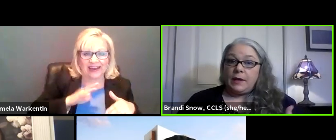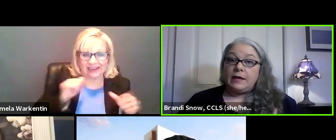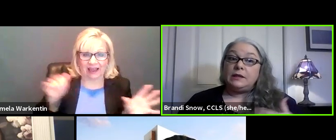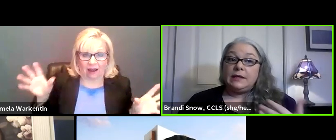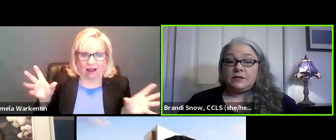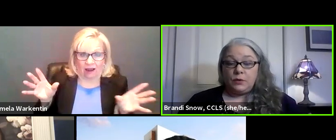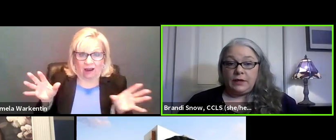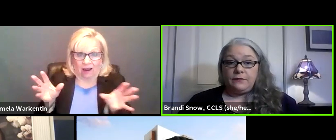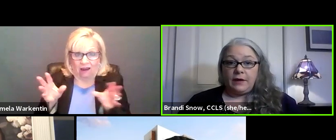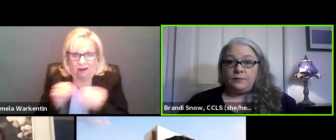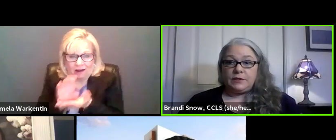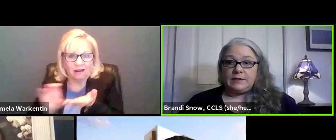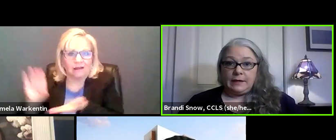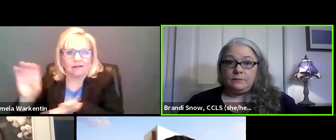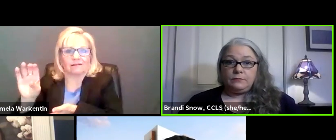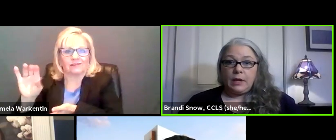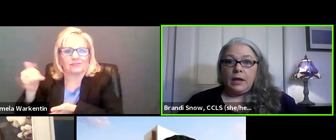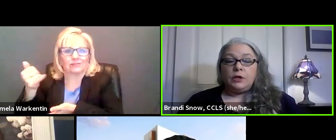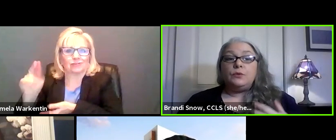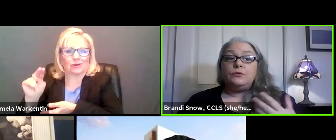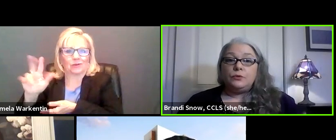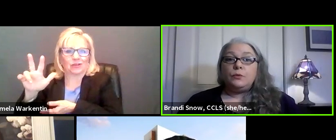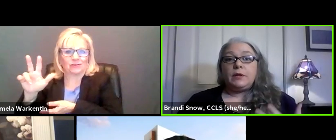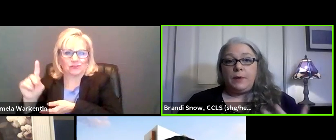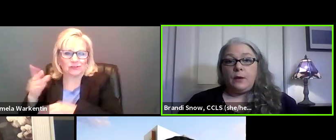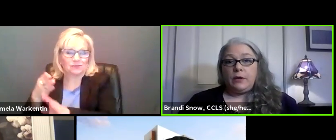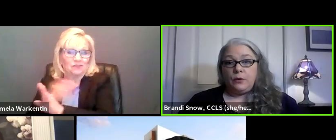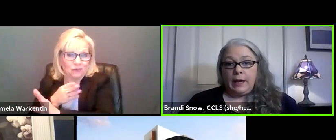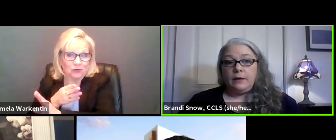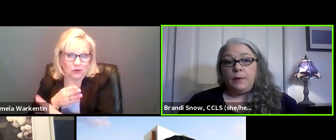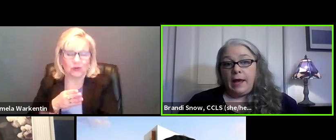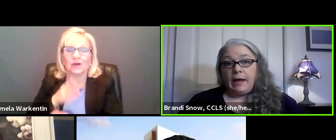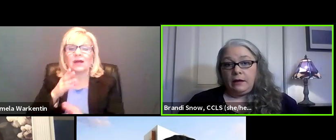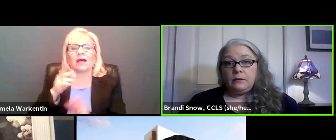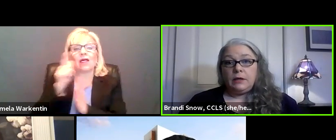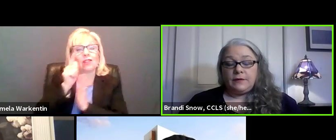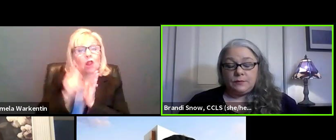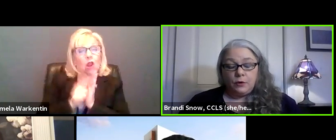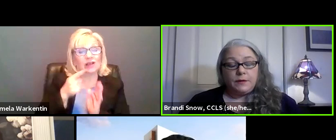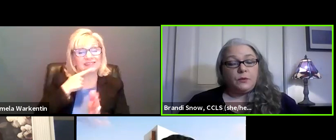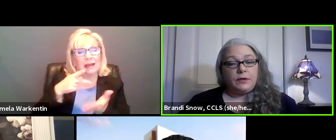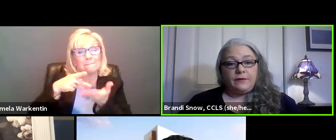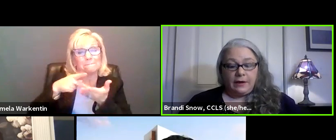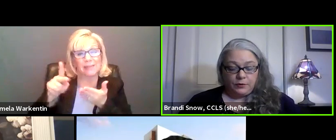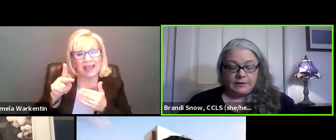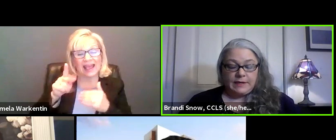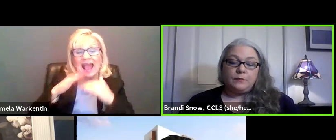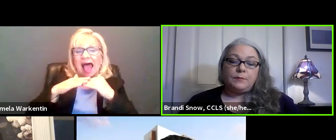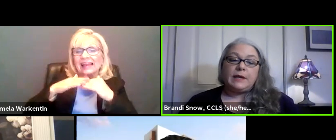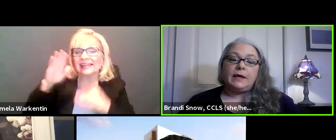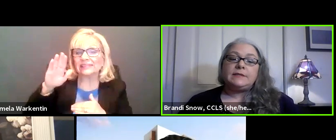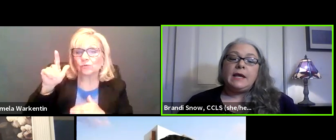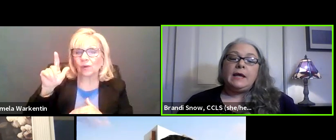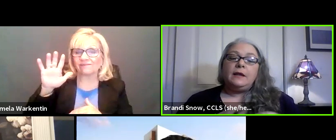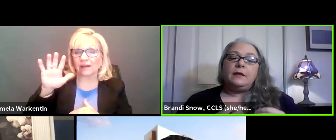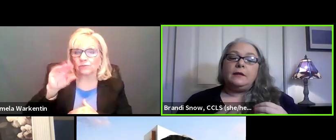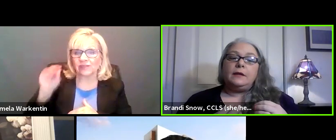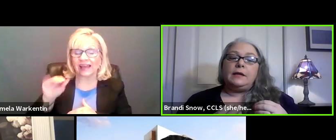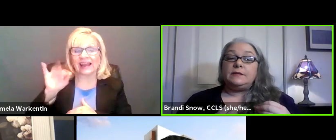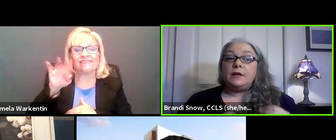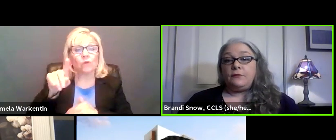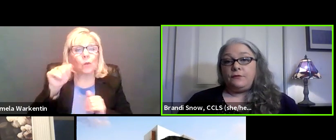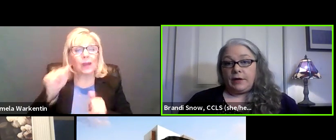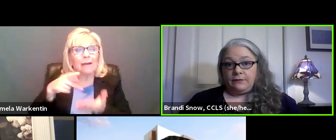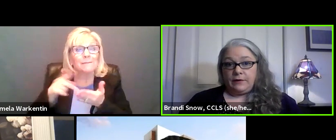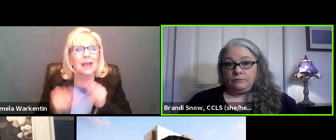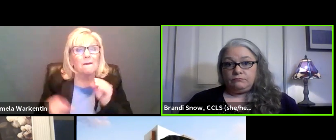asks you to pay at least 25%. You do want to pay what you can pay if it's more than 25%, because